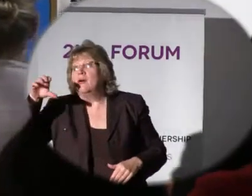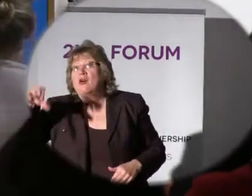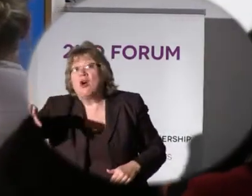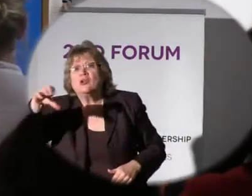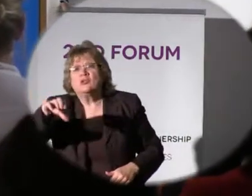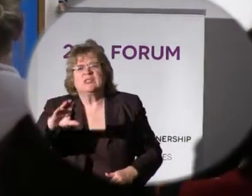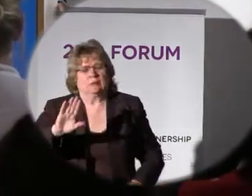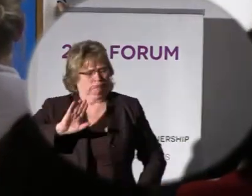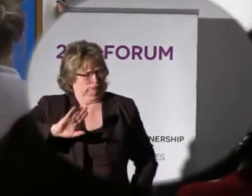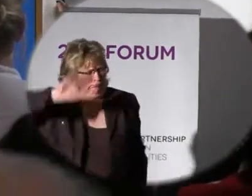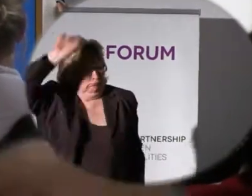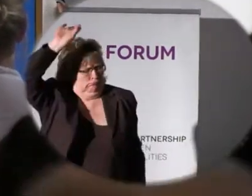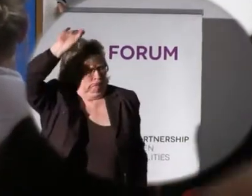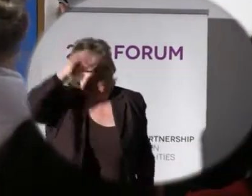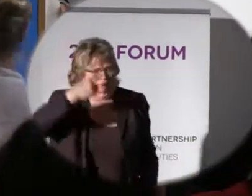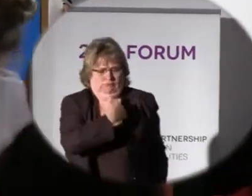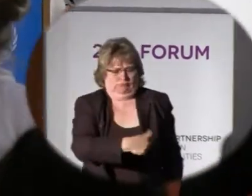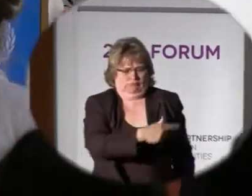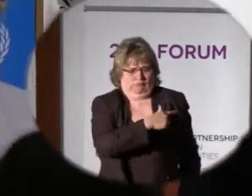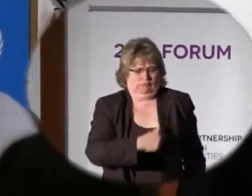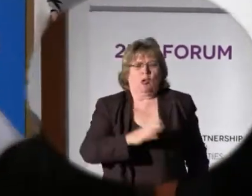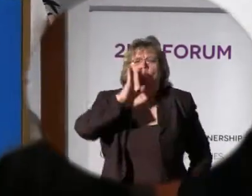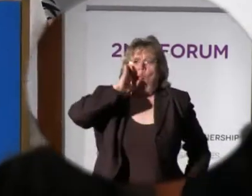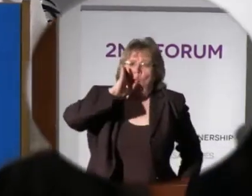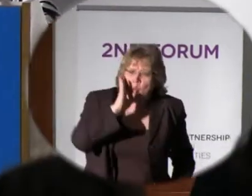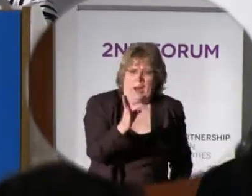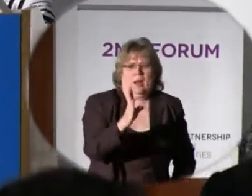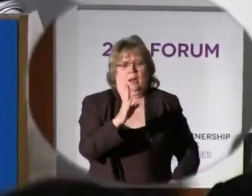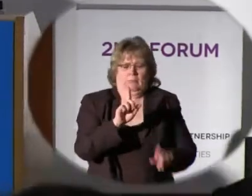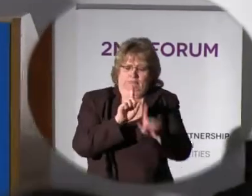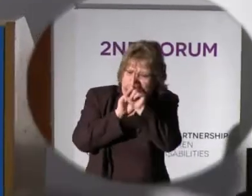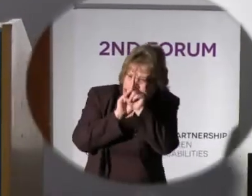made by member states will enable us to